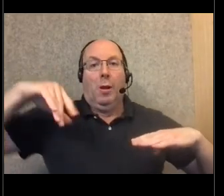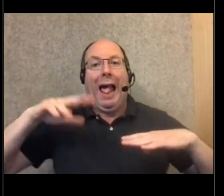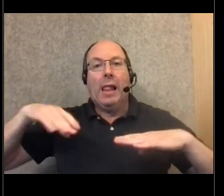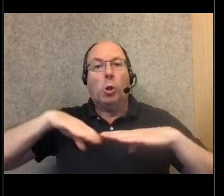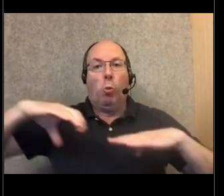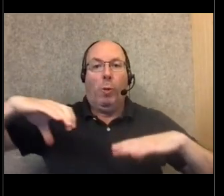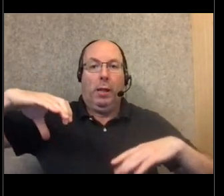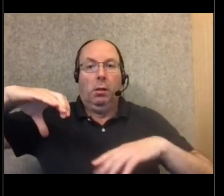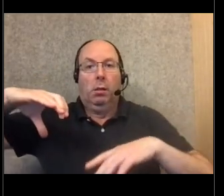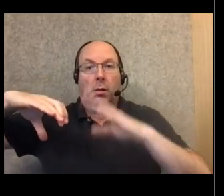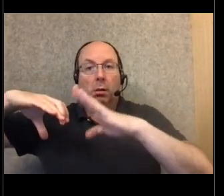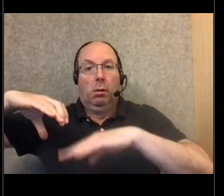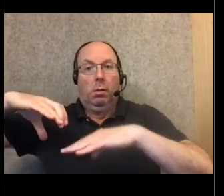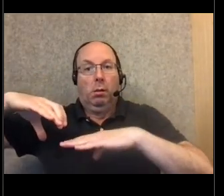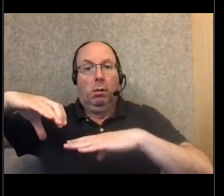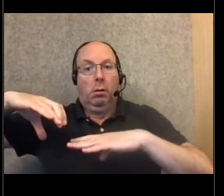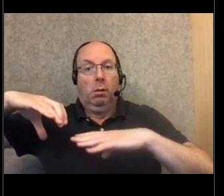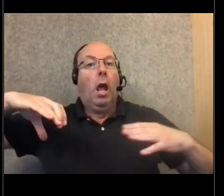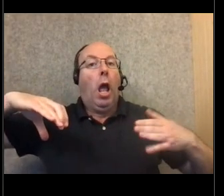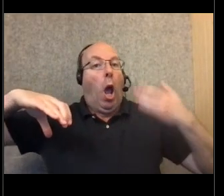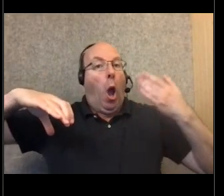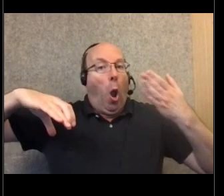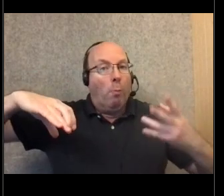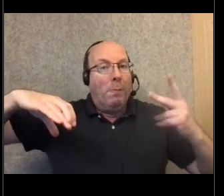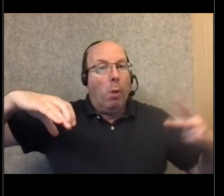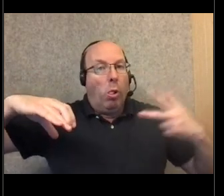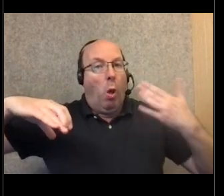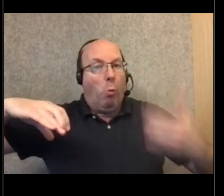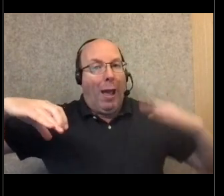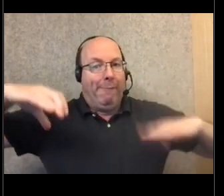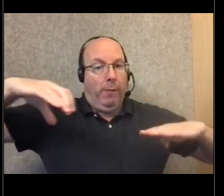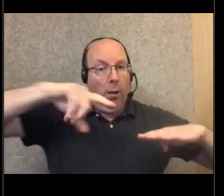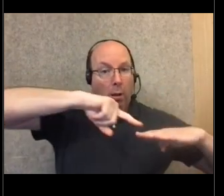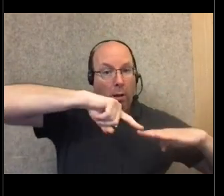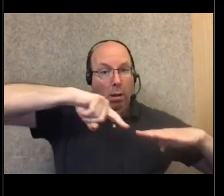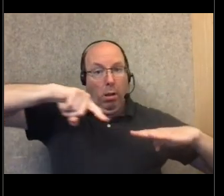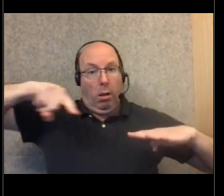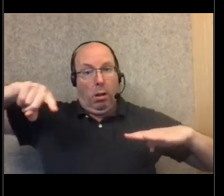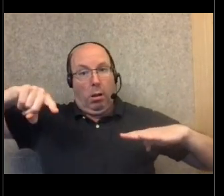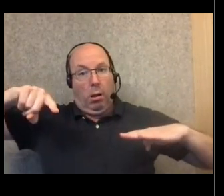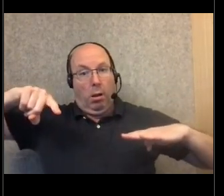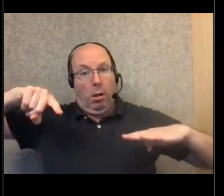all pedestrian arrival points within 50 feet.